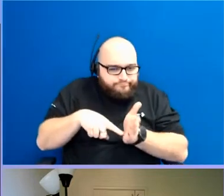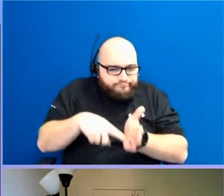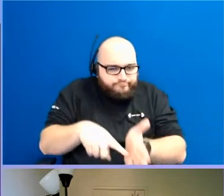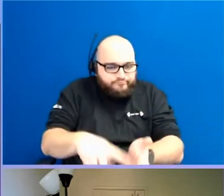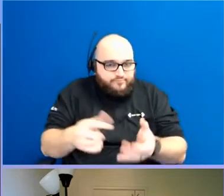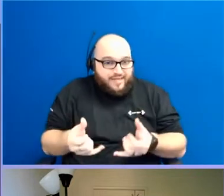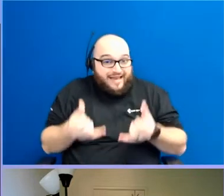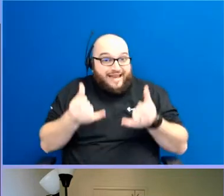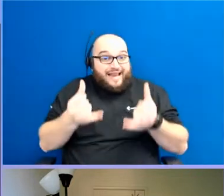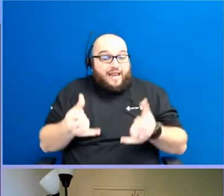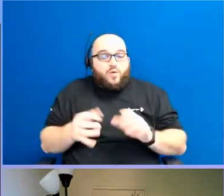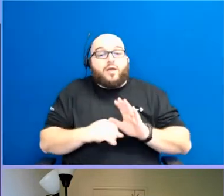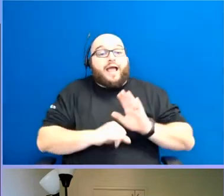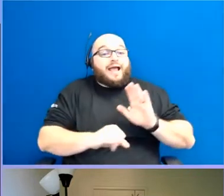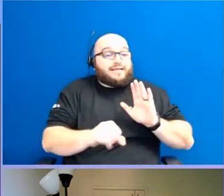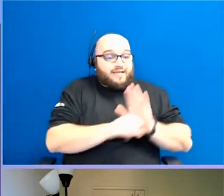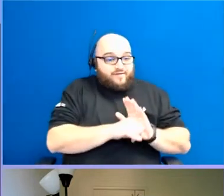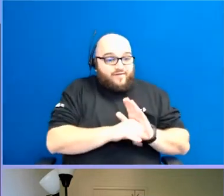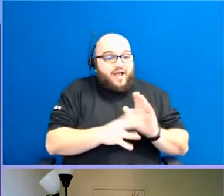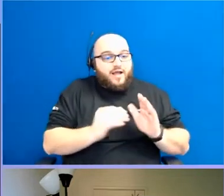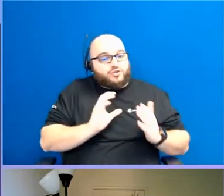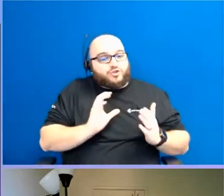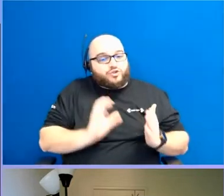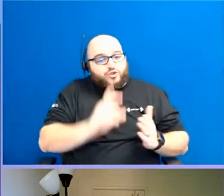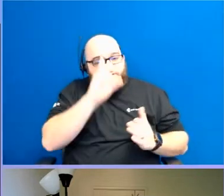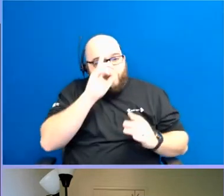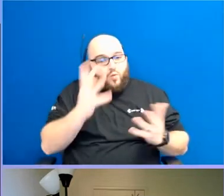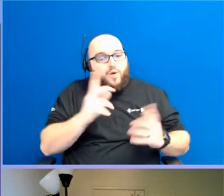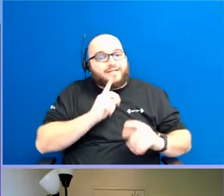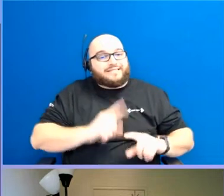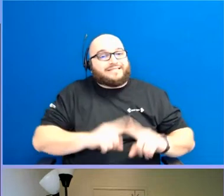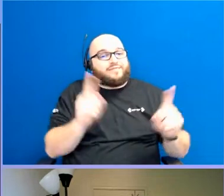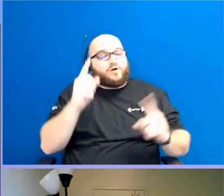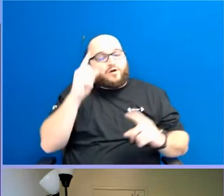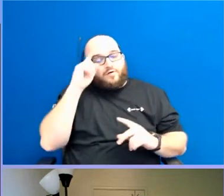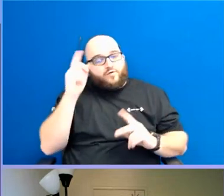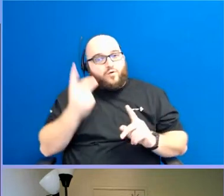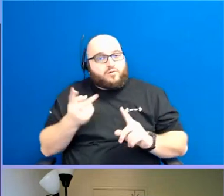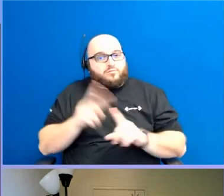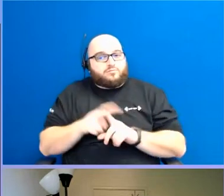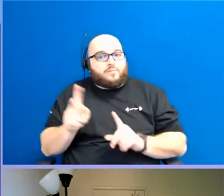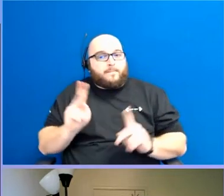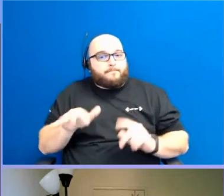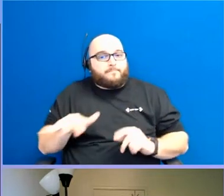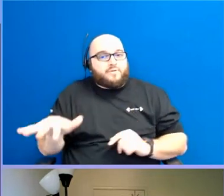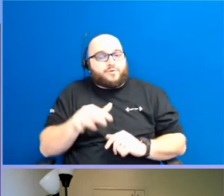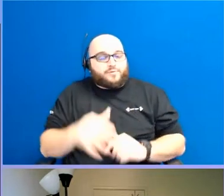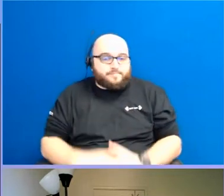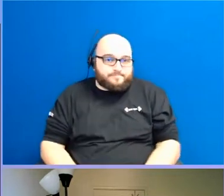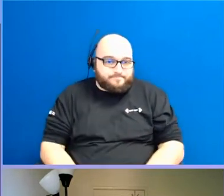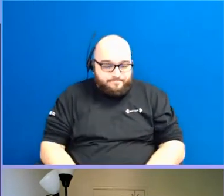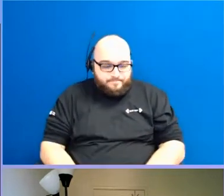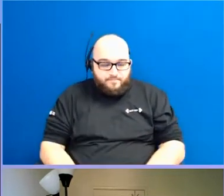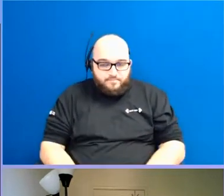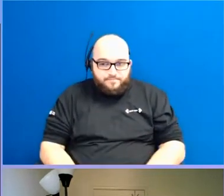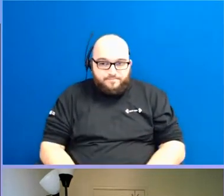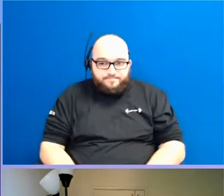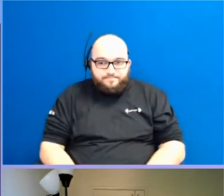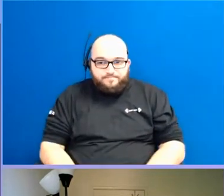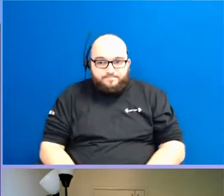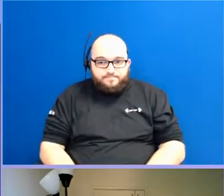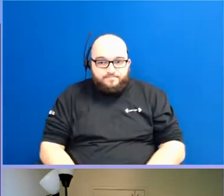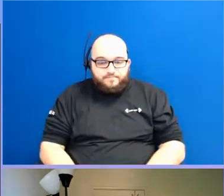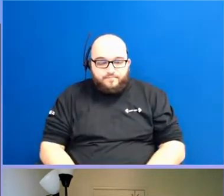and surfacing those differences to users. Okay. And so a